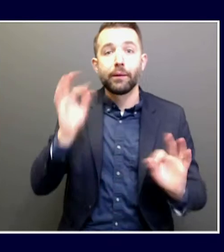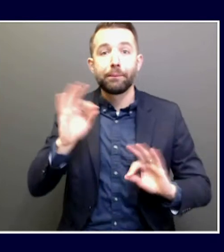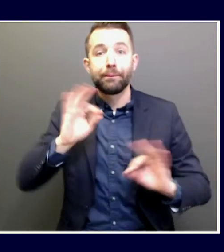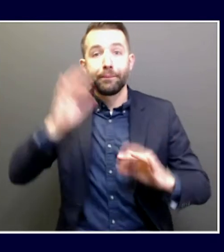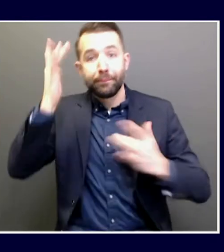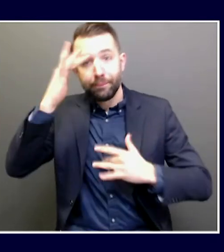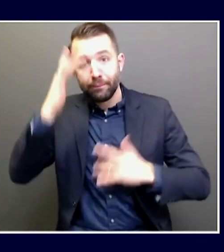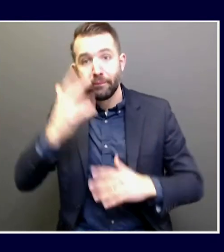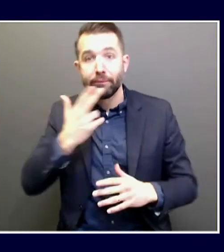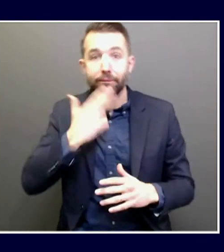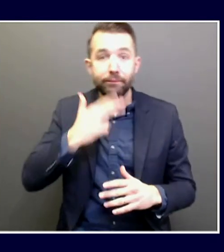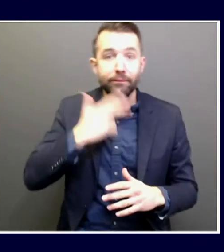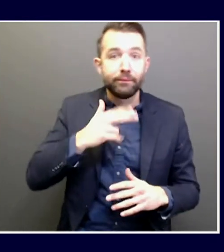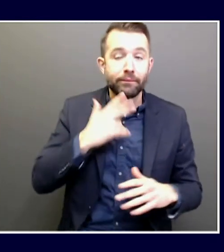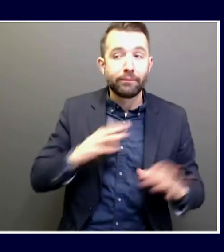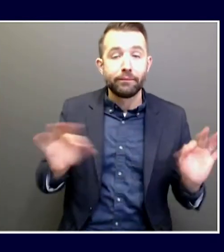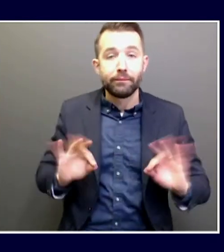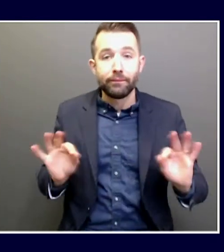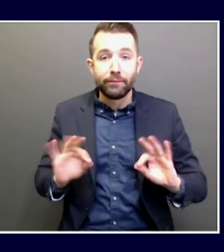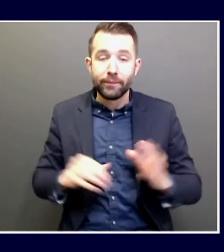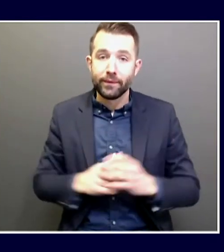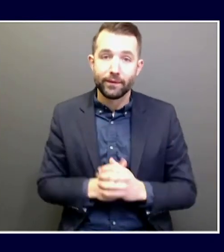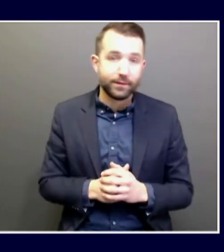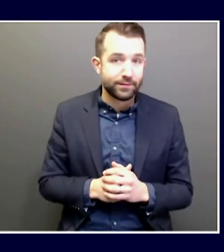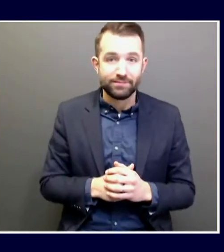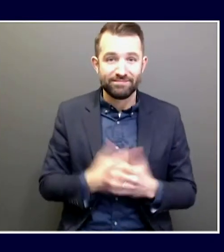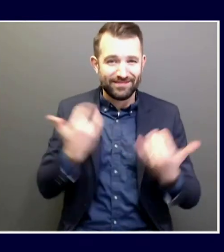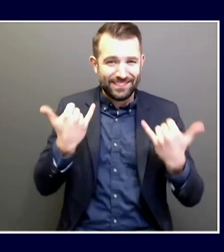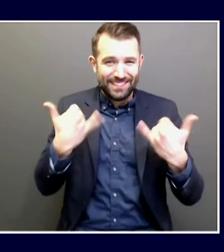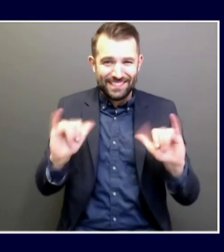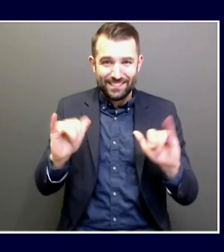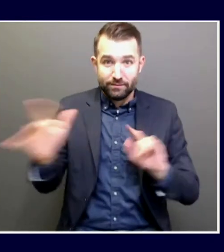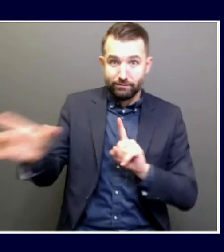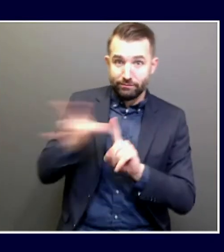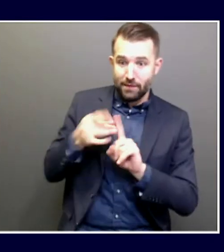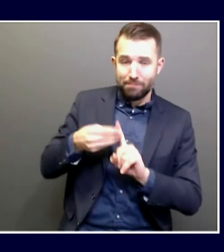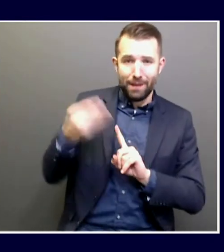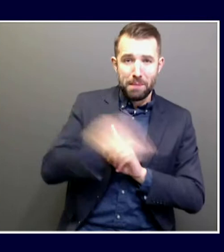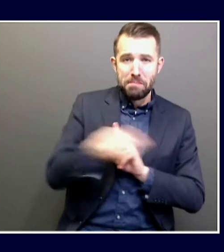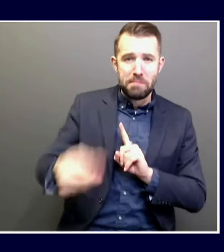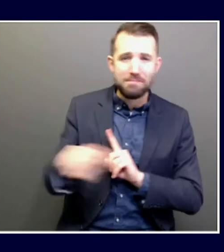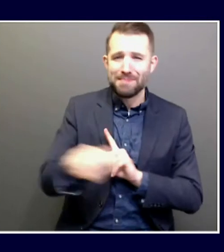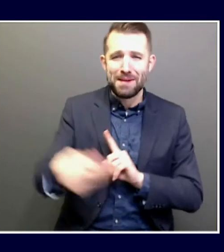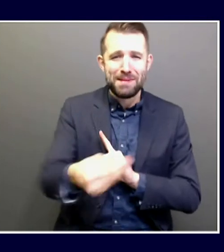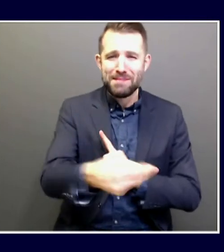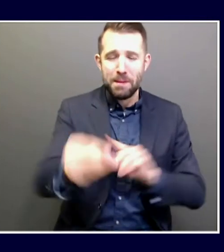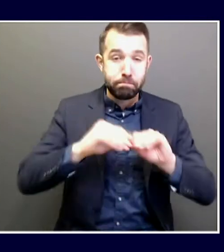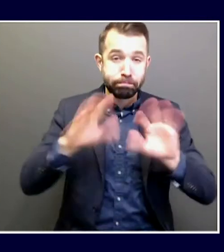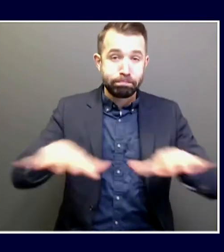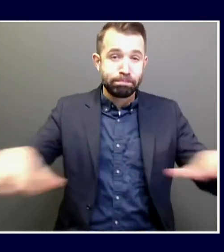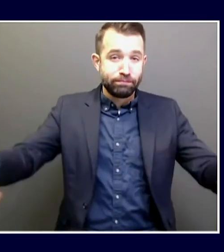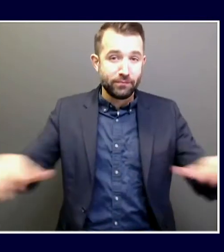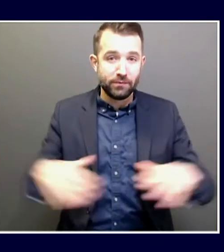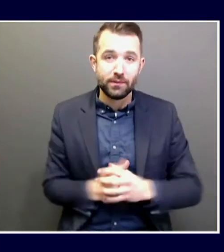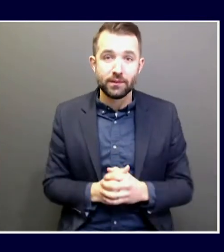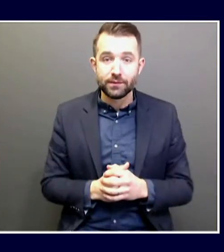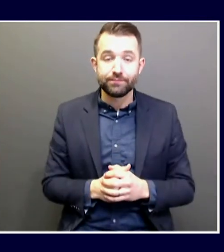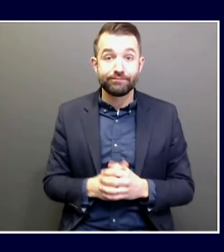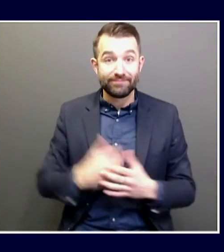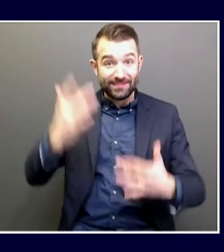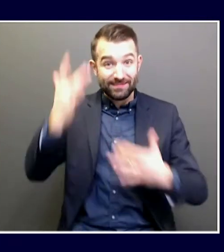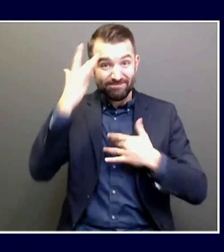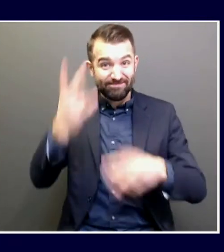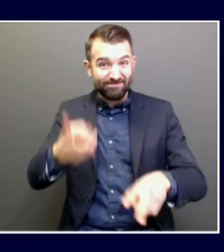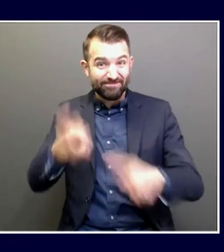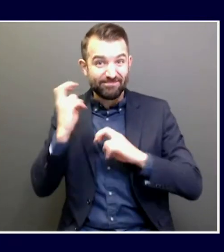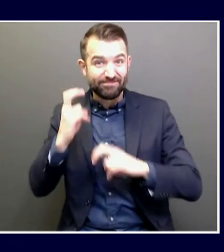were, say, 10% milder than Delta, that's still 200% more contagious. The sum of that